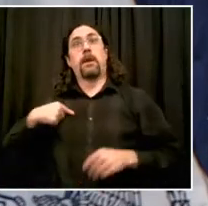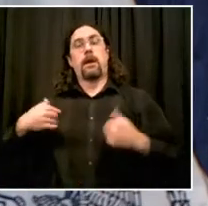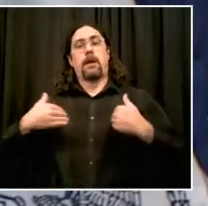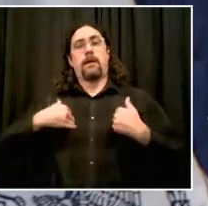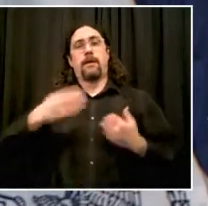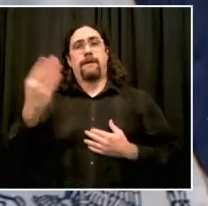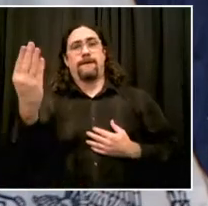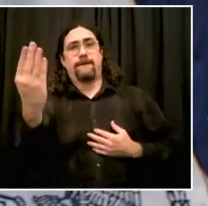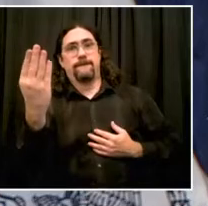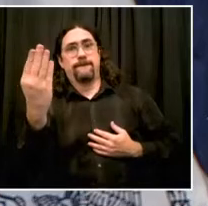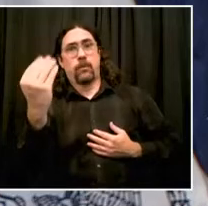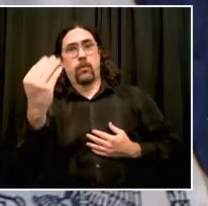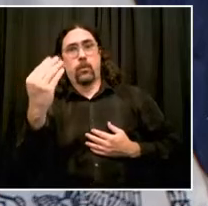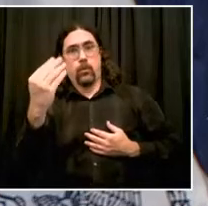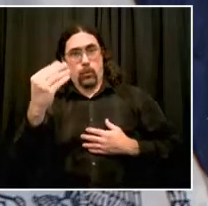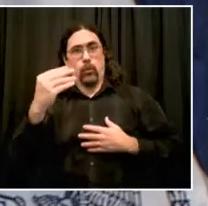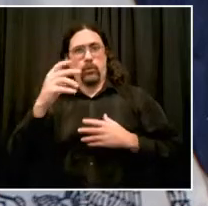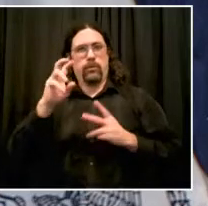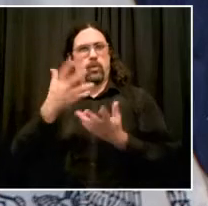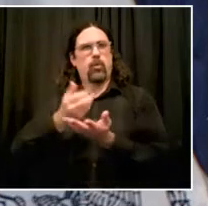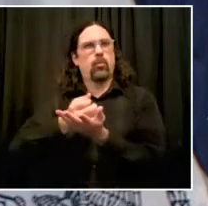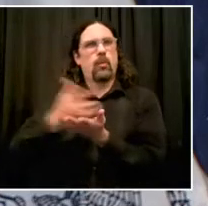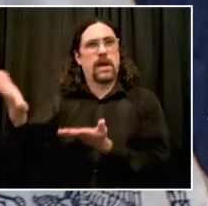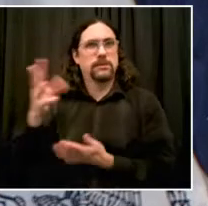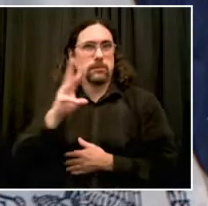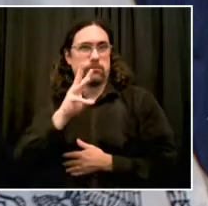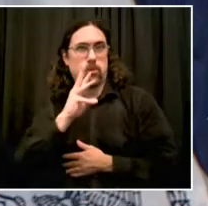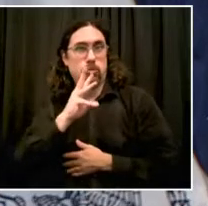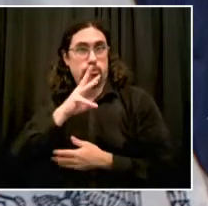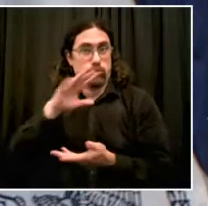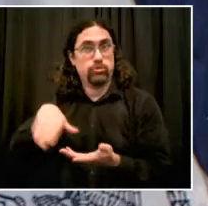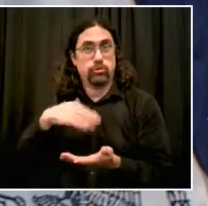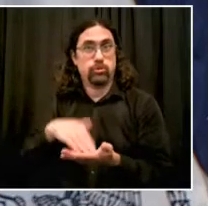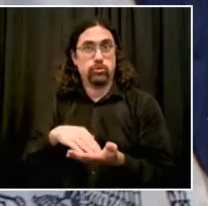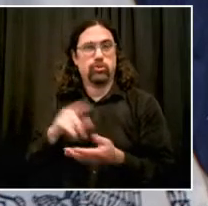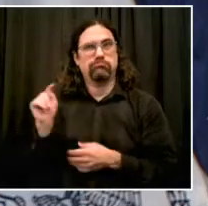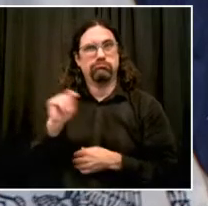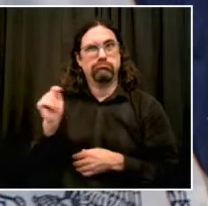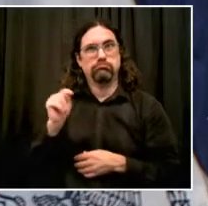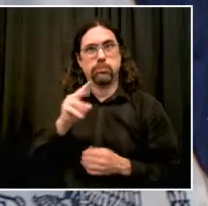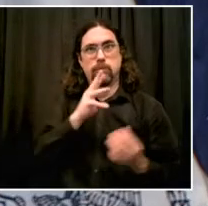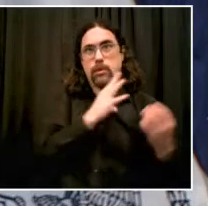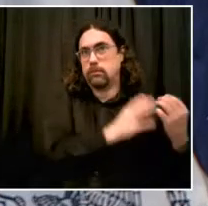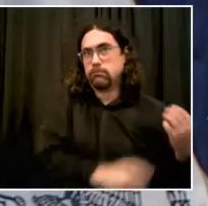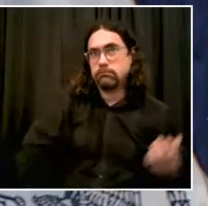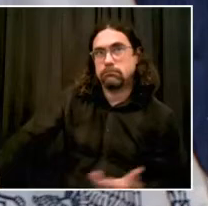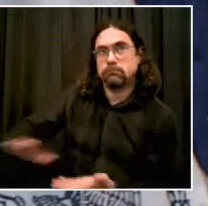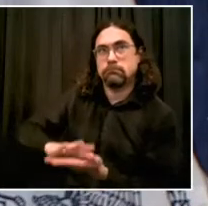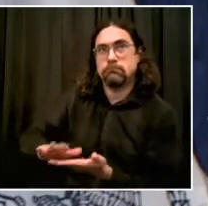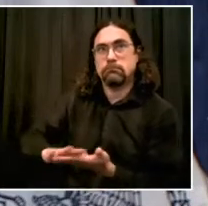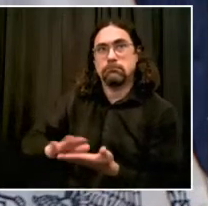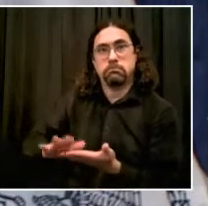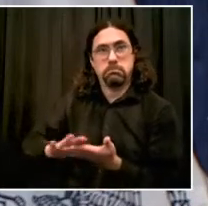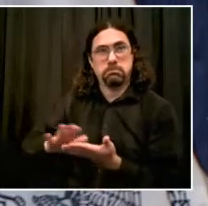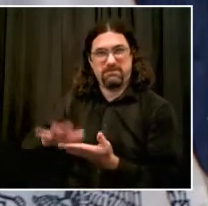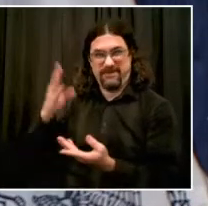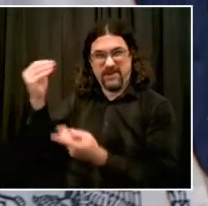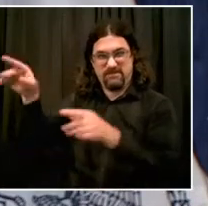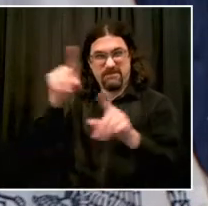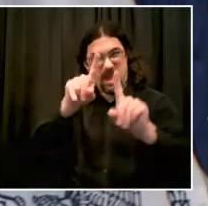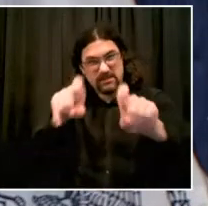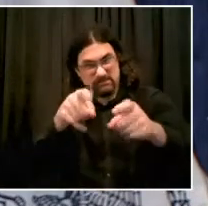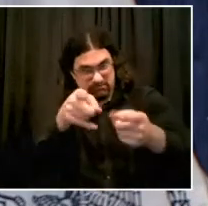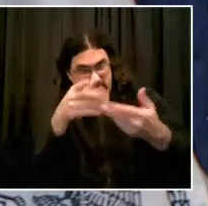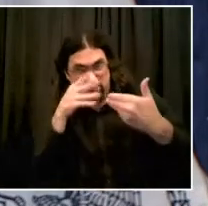we've been on, and it's one of many indicators and different types of evidence we're using. And I think we have a